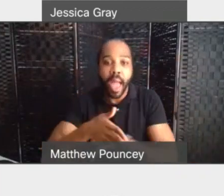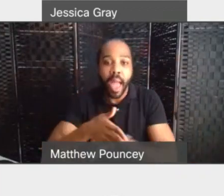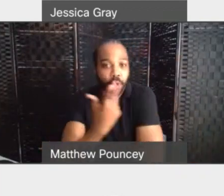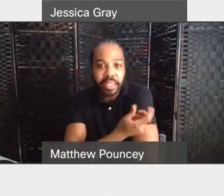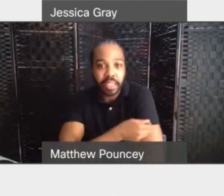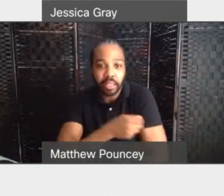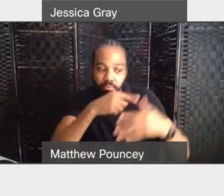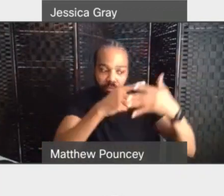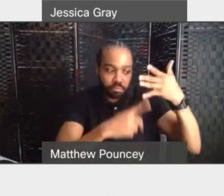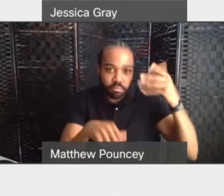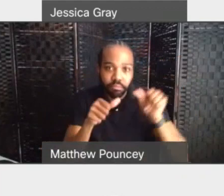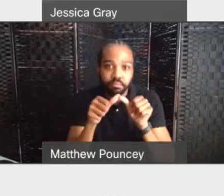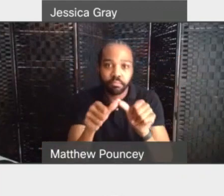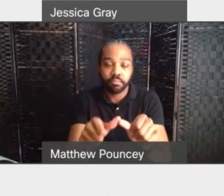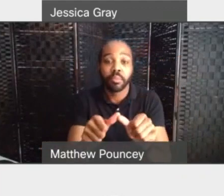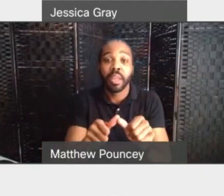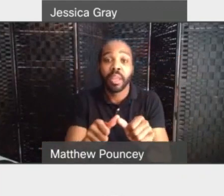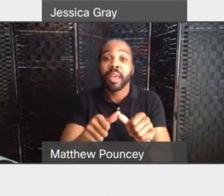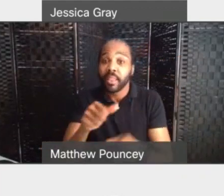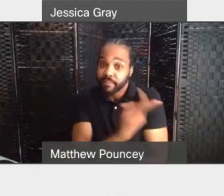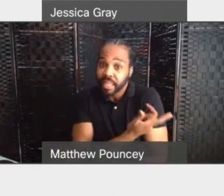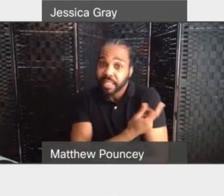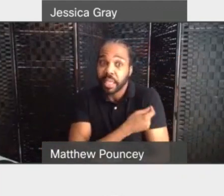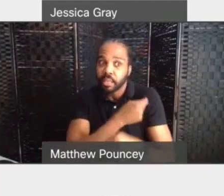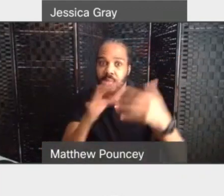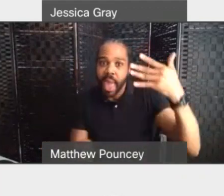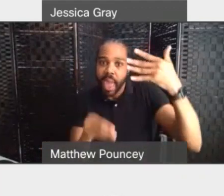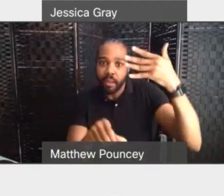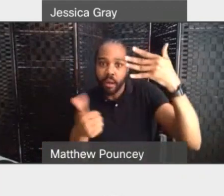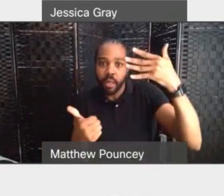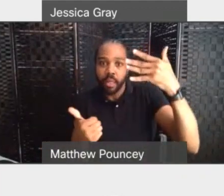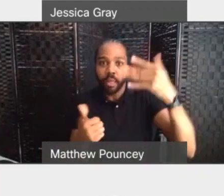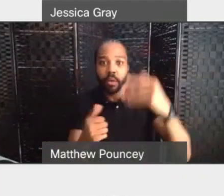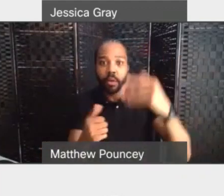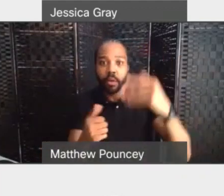The vaccine adds another layer of protection.